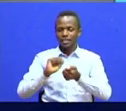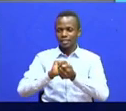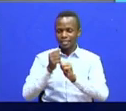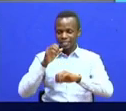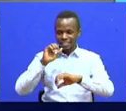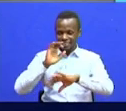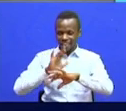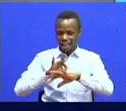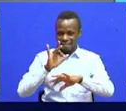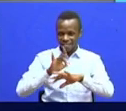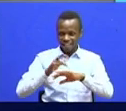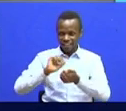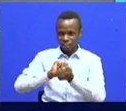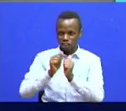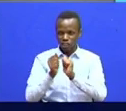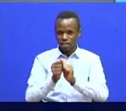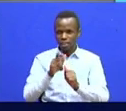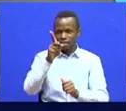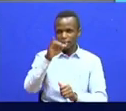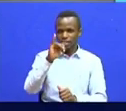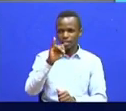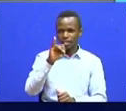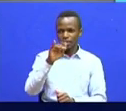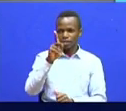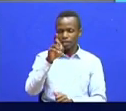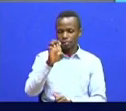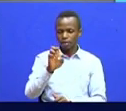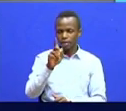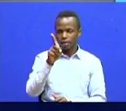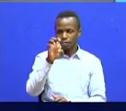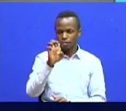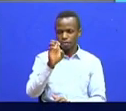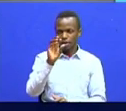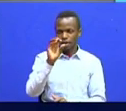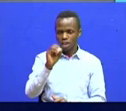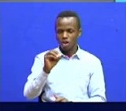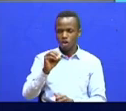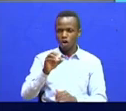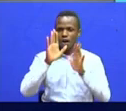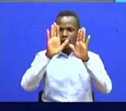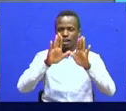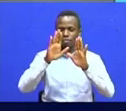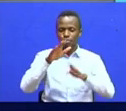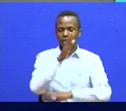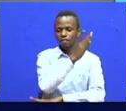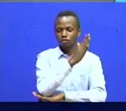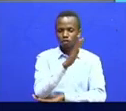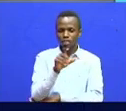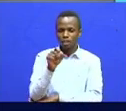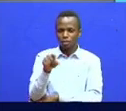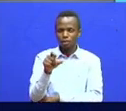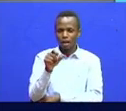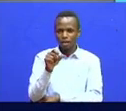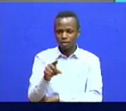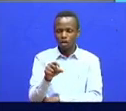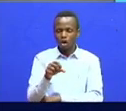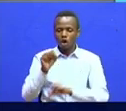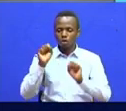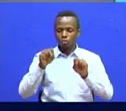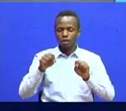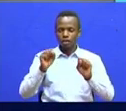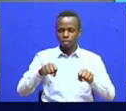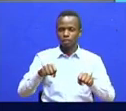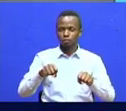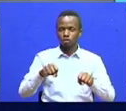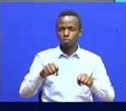is currently campaigning for planting of trees in schools, which will not only increase tree cover, but also ensure food security in